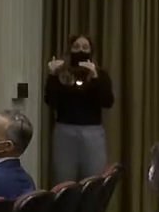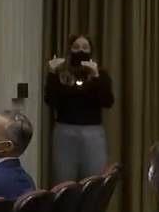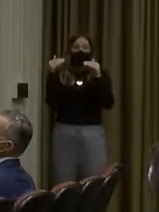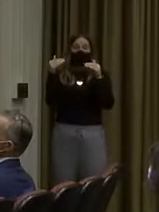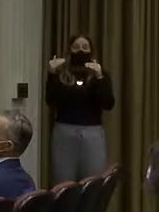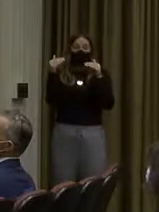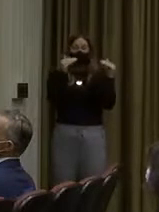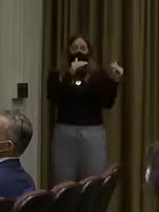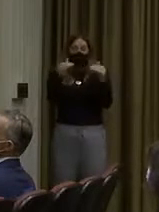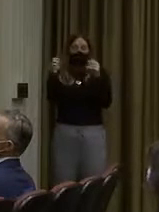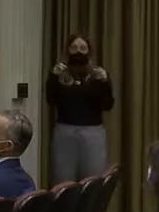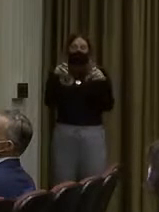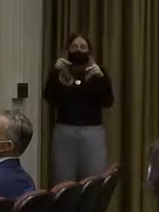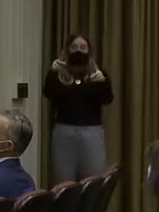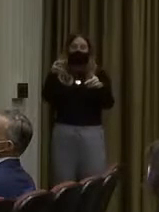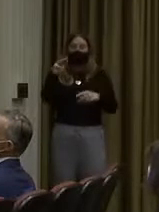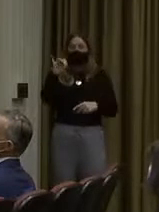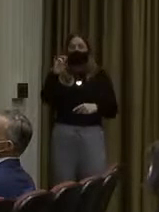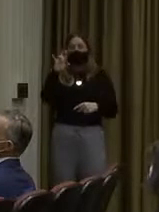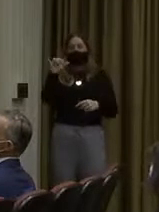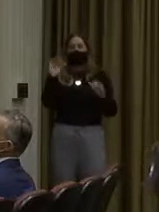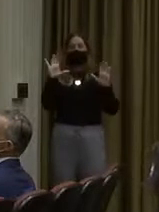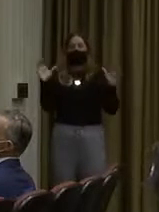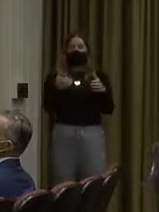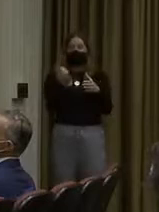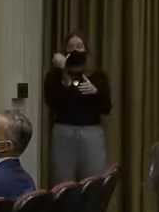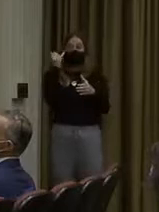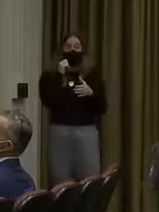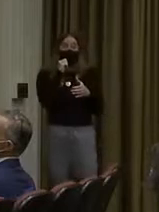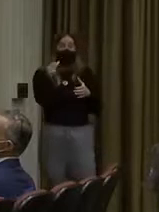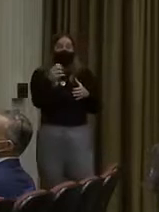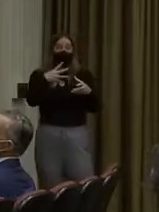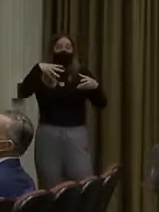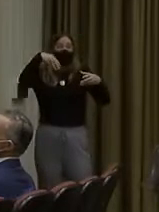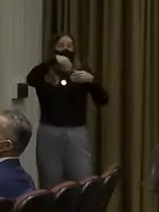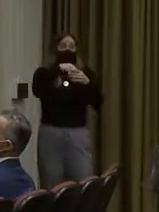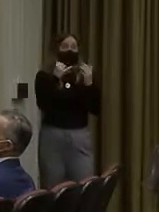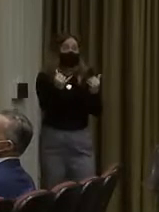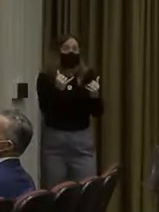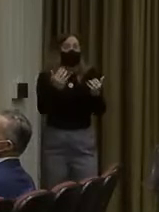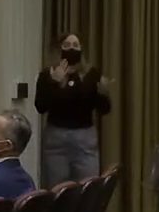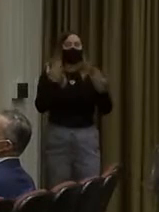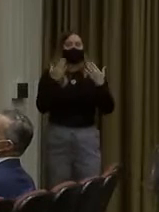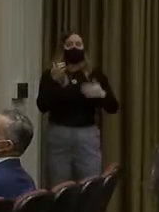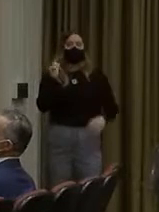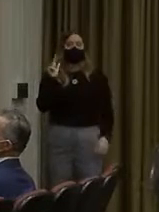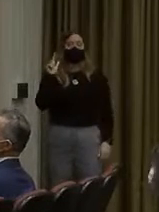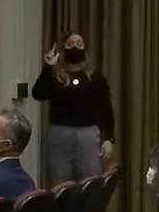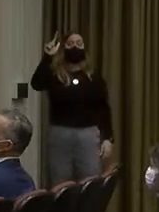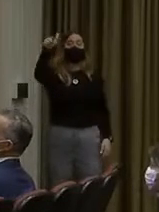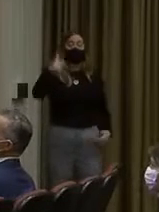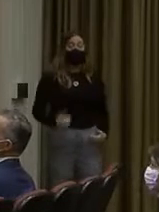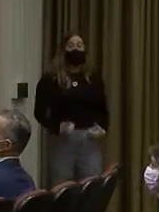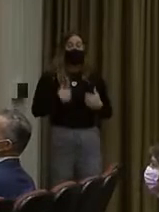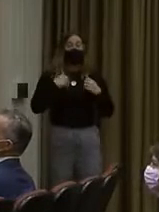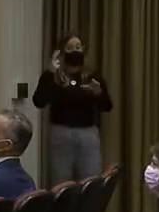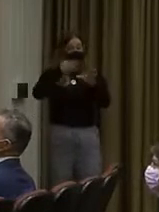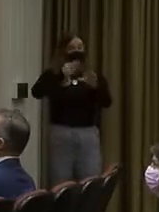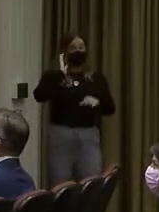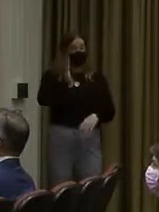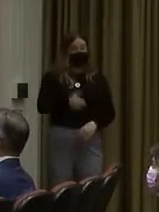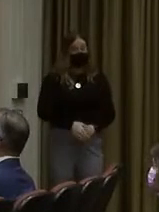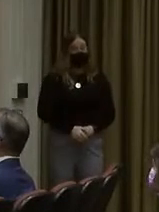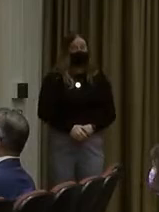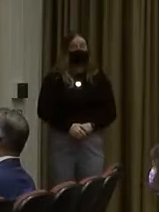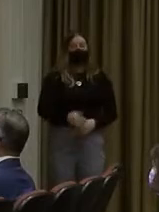group. If you're not part of it, you will likely be one day if you live long enough. And as we see with healthy aging, we are